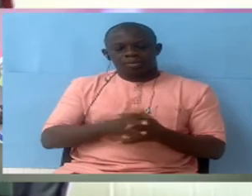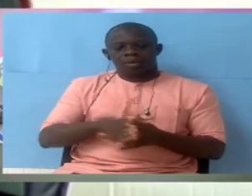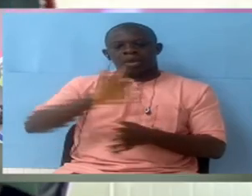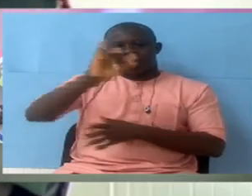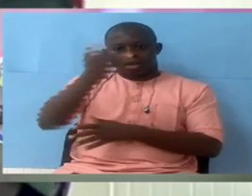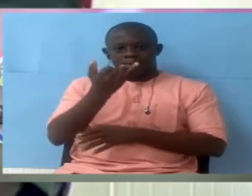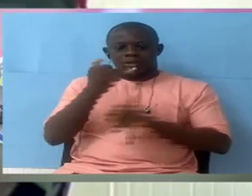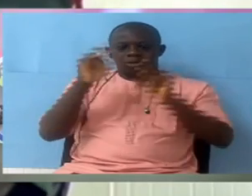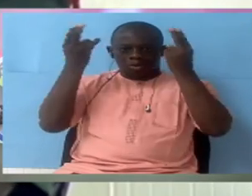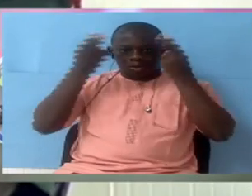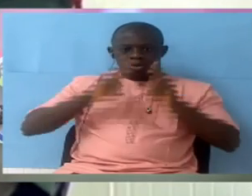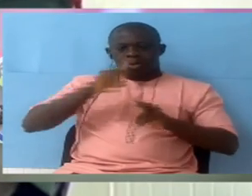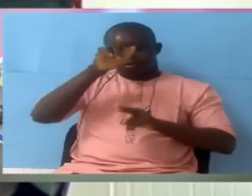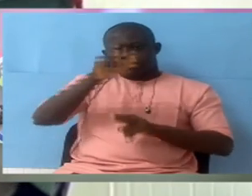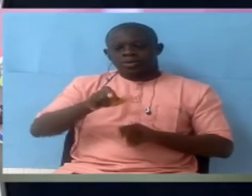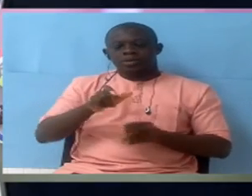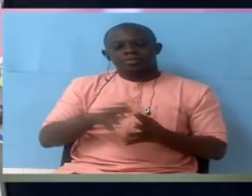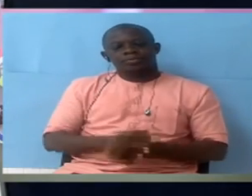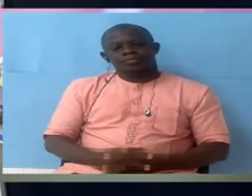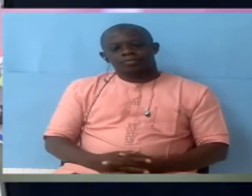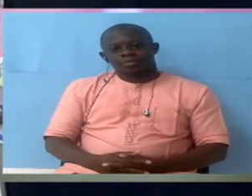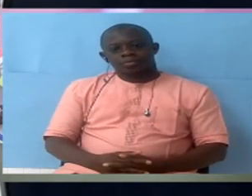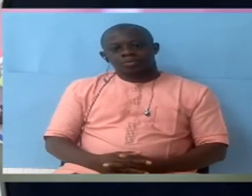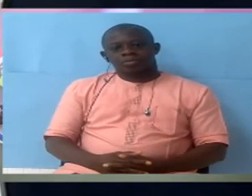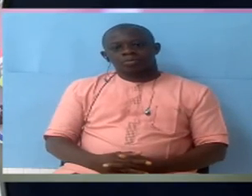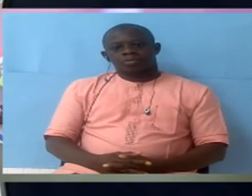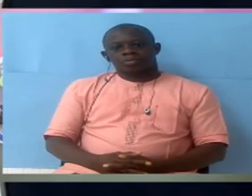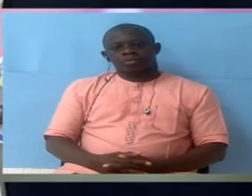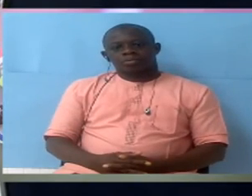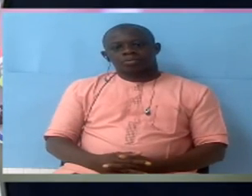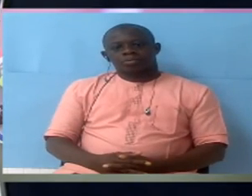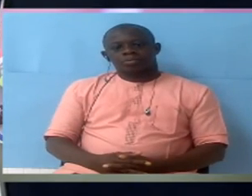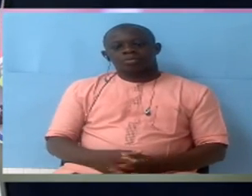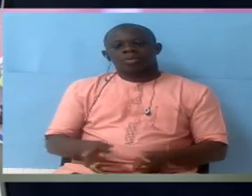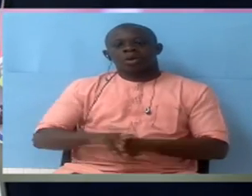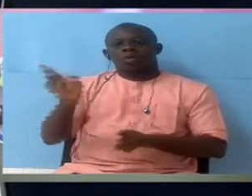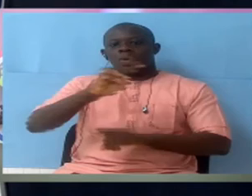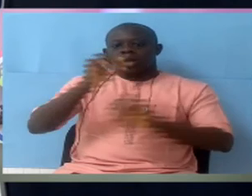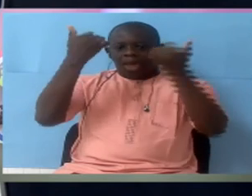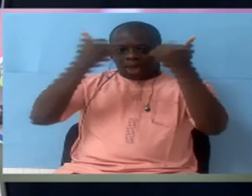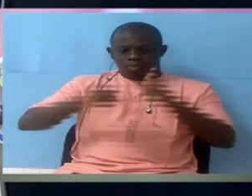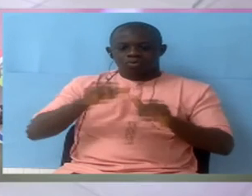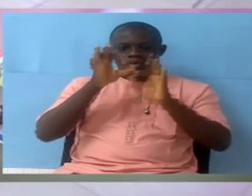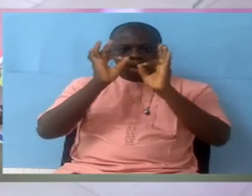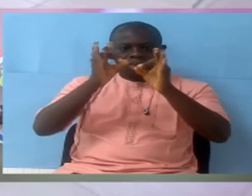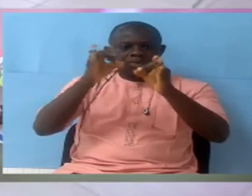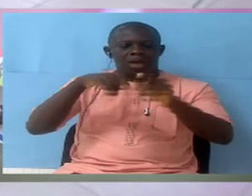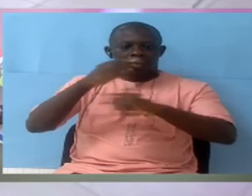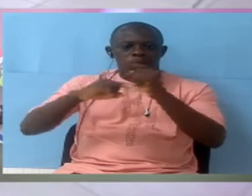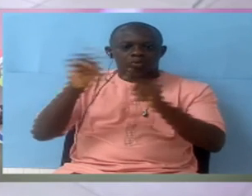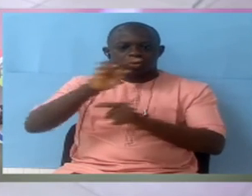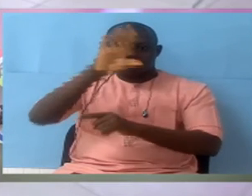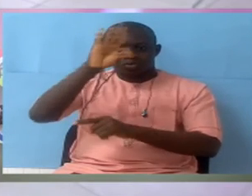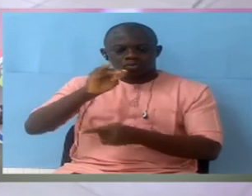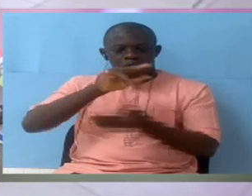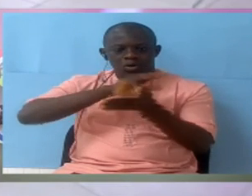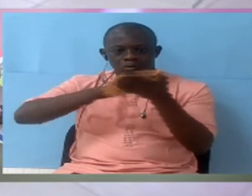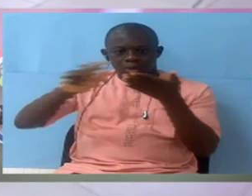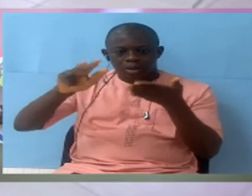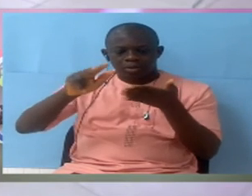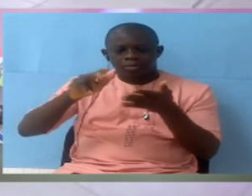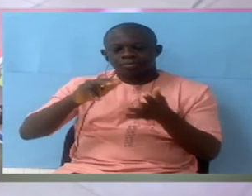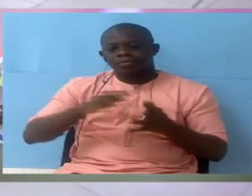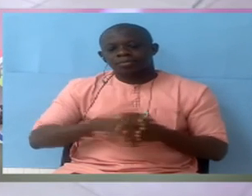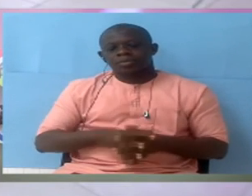Yes, counsel. Wow, counsel. What happened after you gave that rundown? Dana xew ba nga waxe gaay xibar bobu.